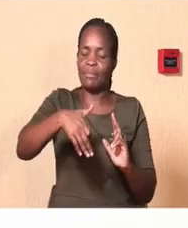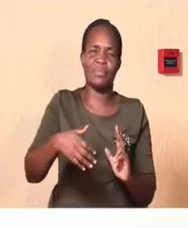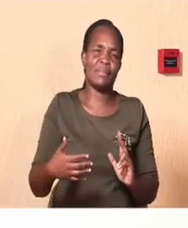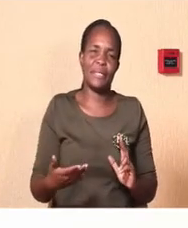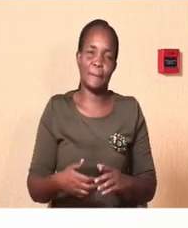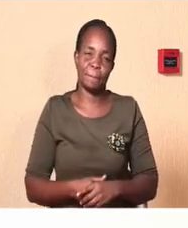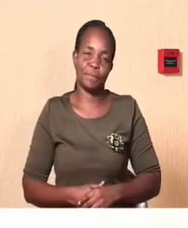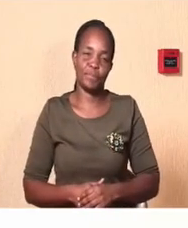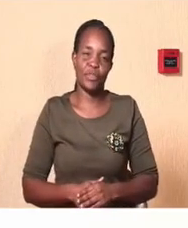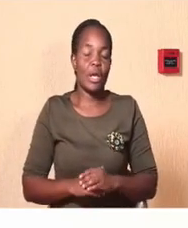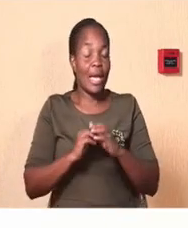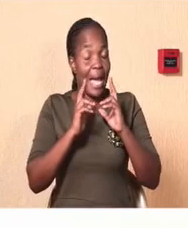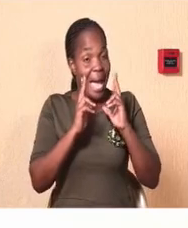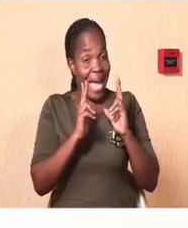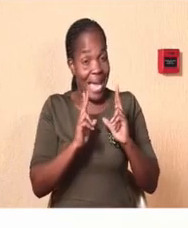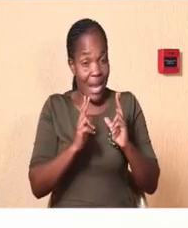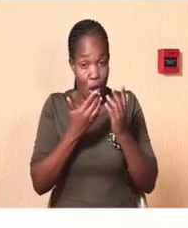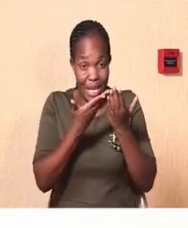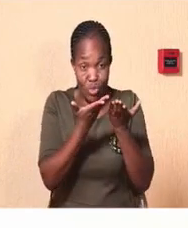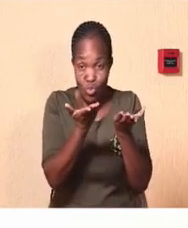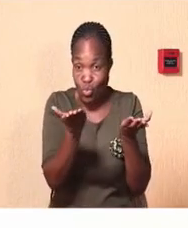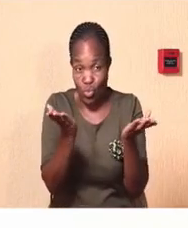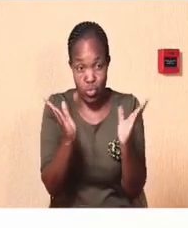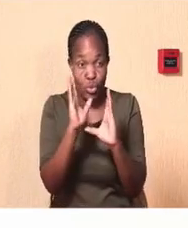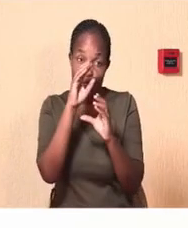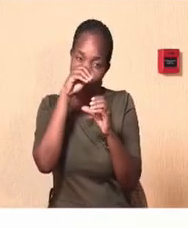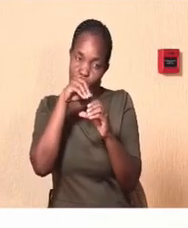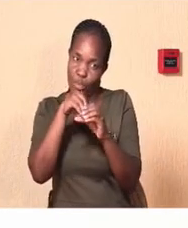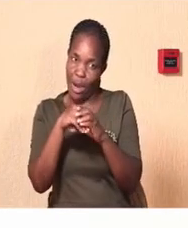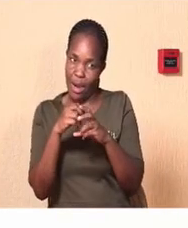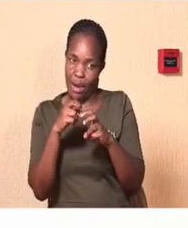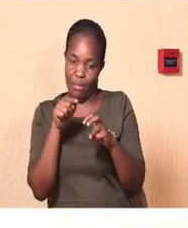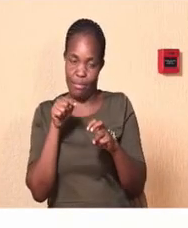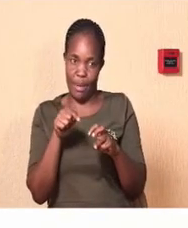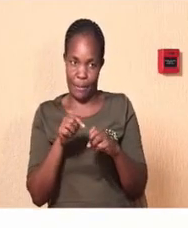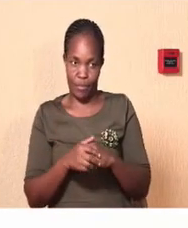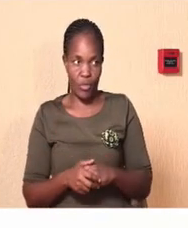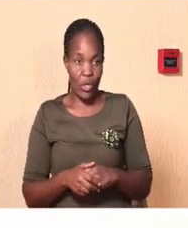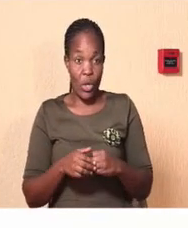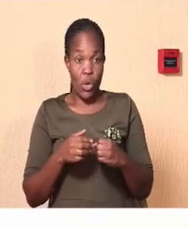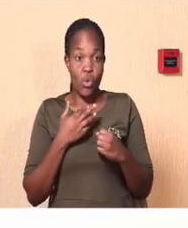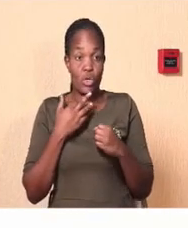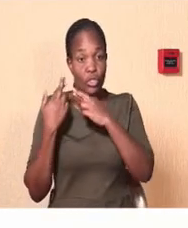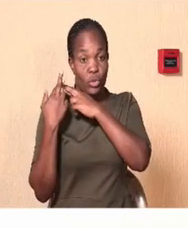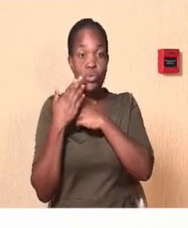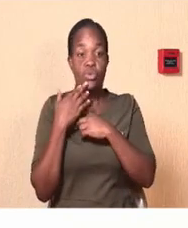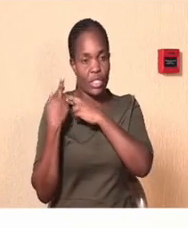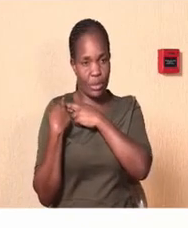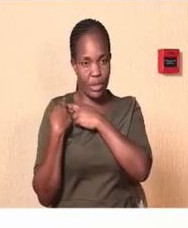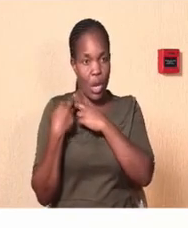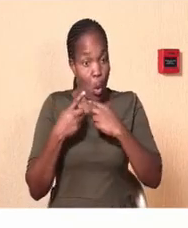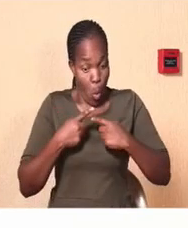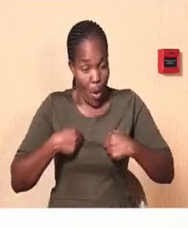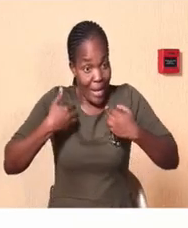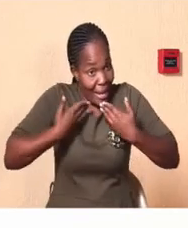we are all in this. And I am responsible, you are responsible, we are